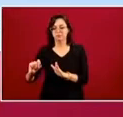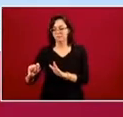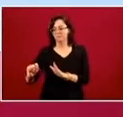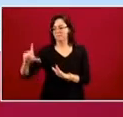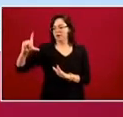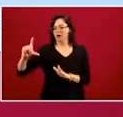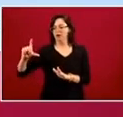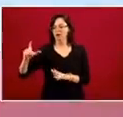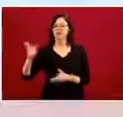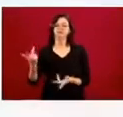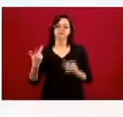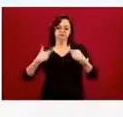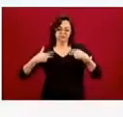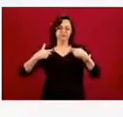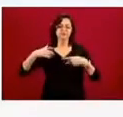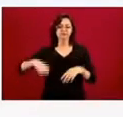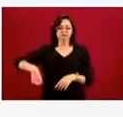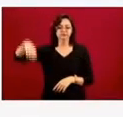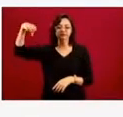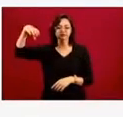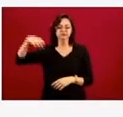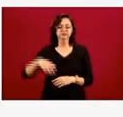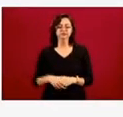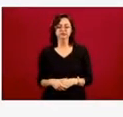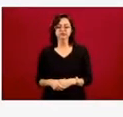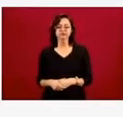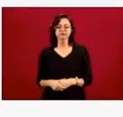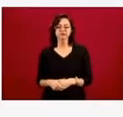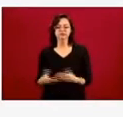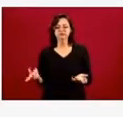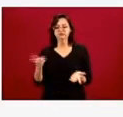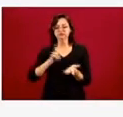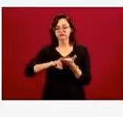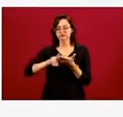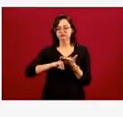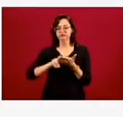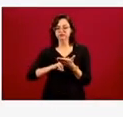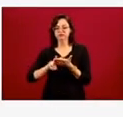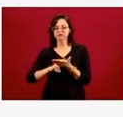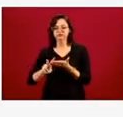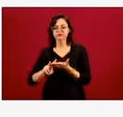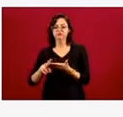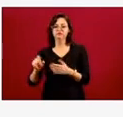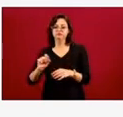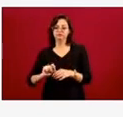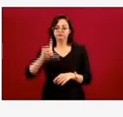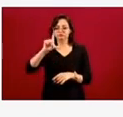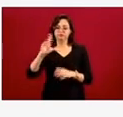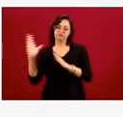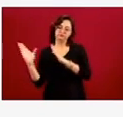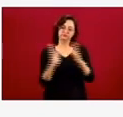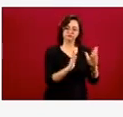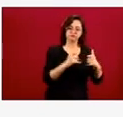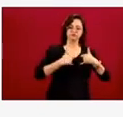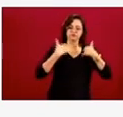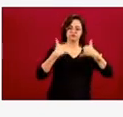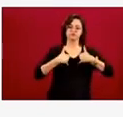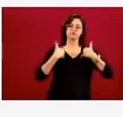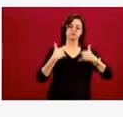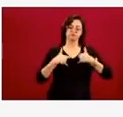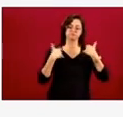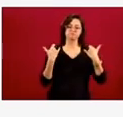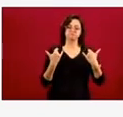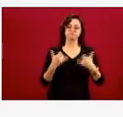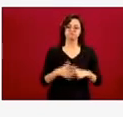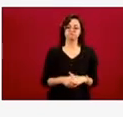see that the amount of inpatients or patients that have been hospitalized, they tend to be on the right